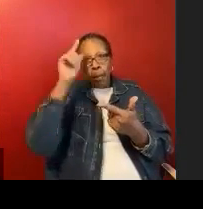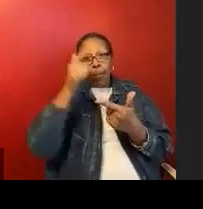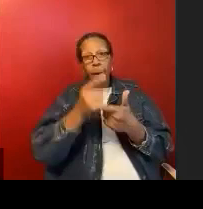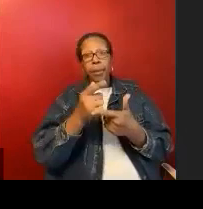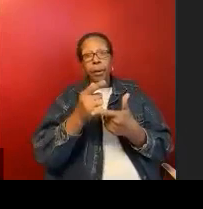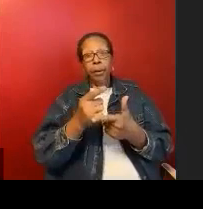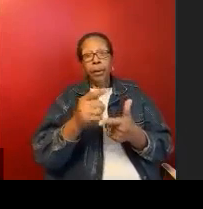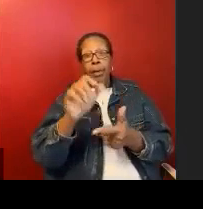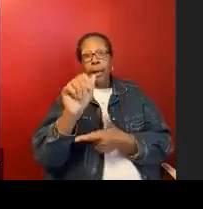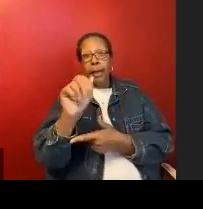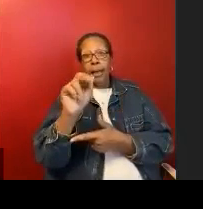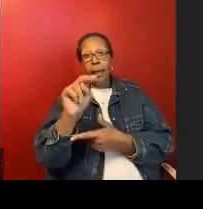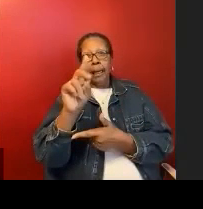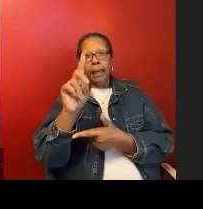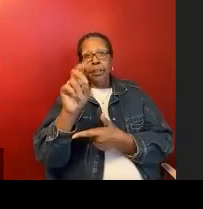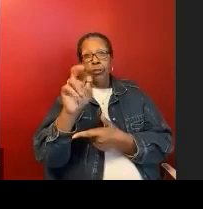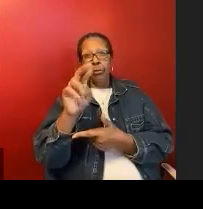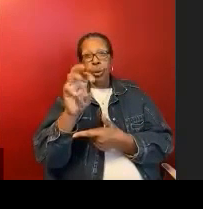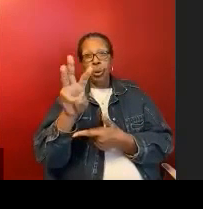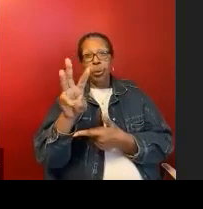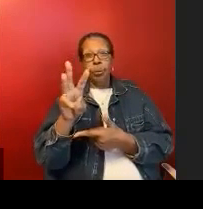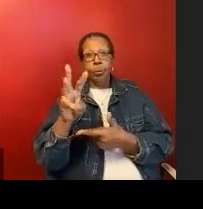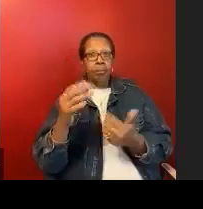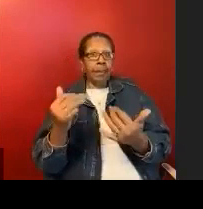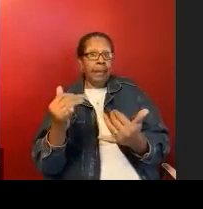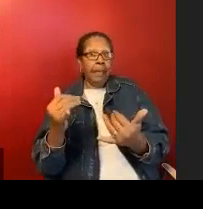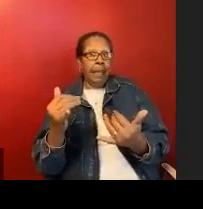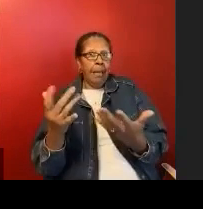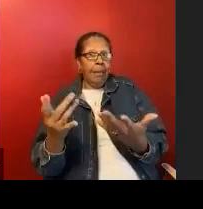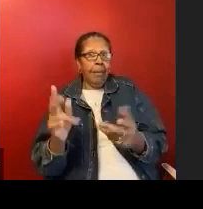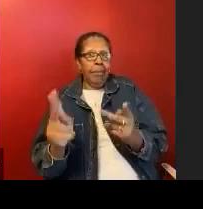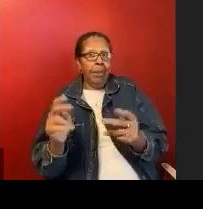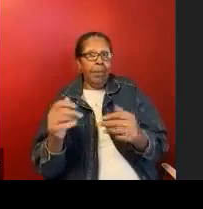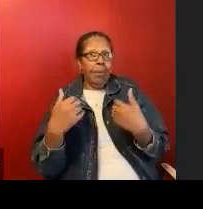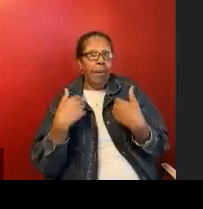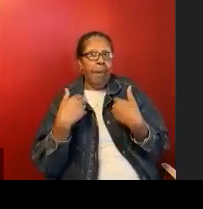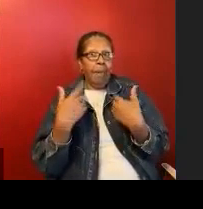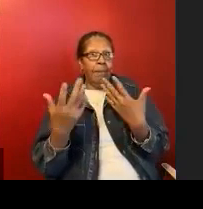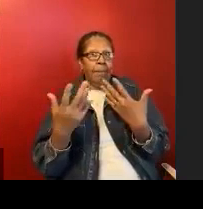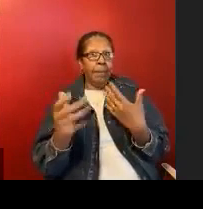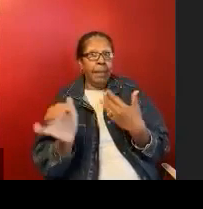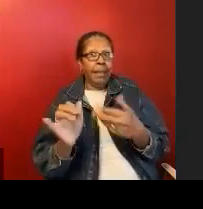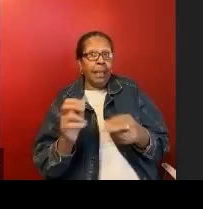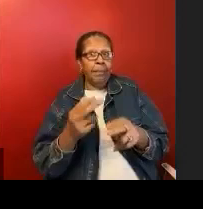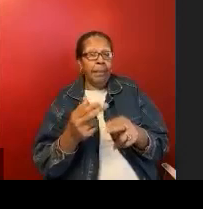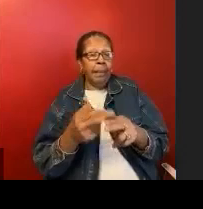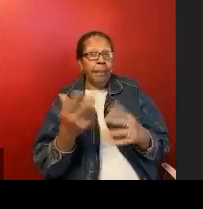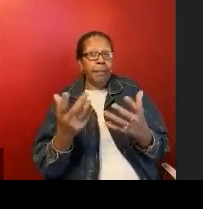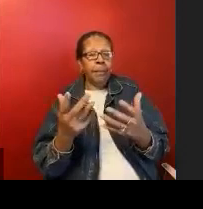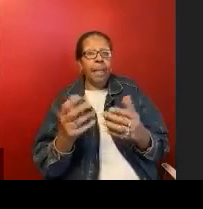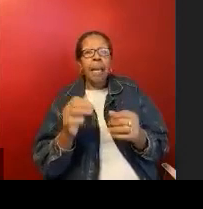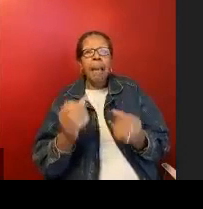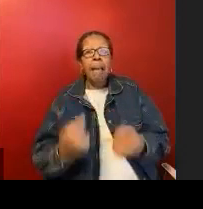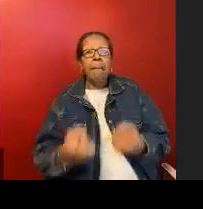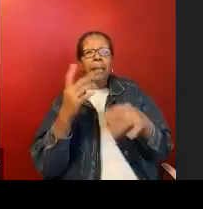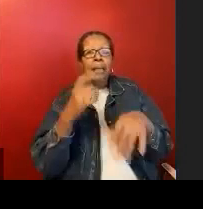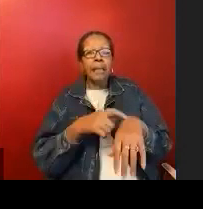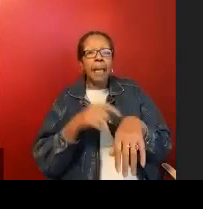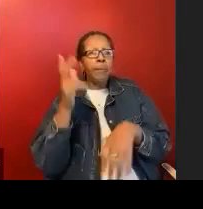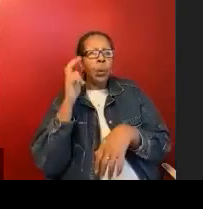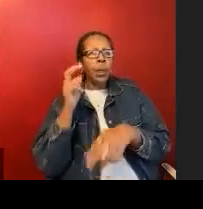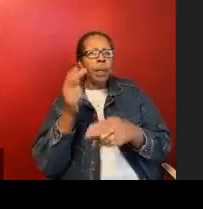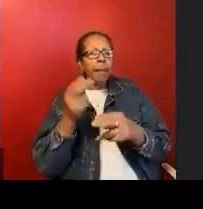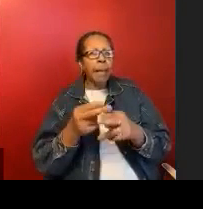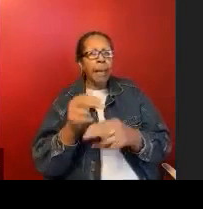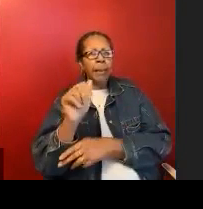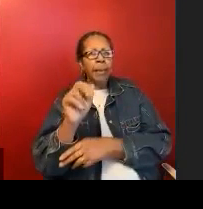Andrew. And even today, people have these names, Simon, they have Peter, they have Andrew. And a lot of times when you hear the person named